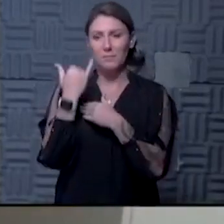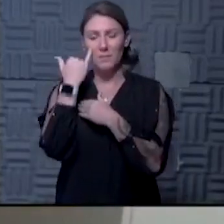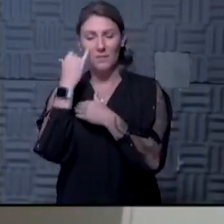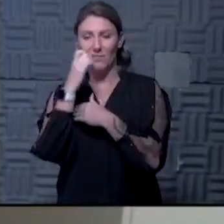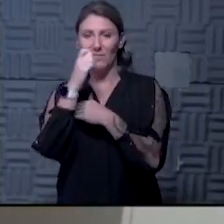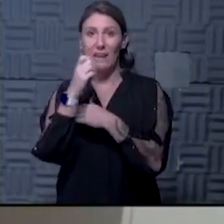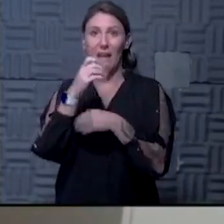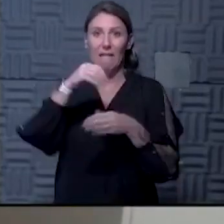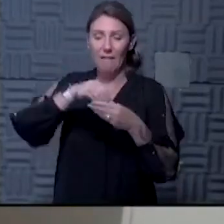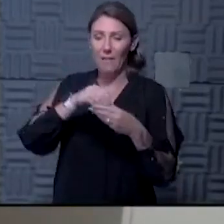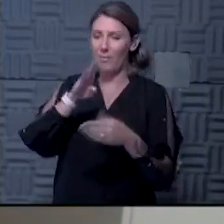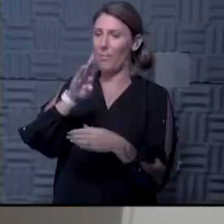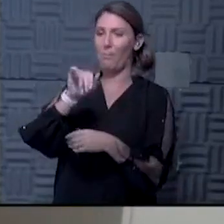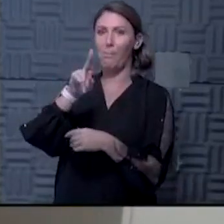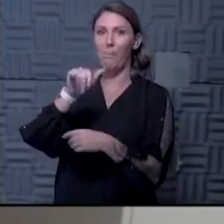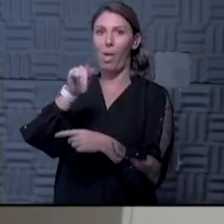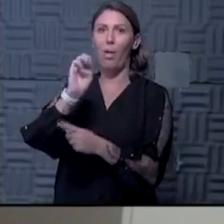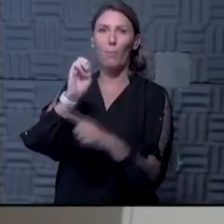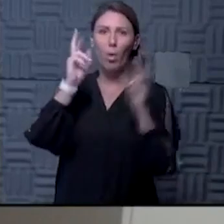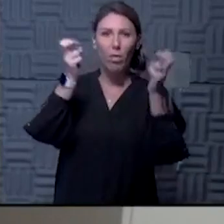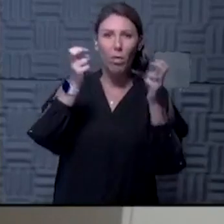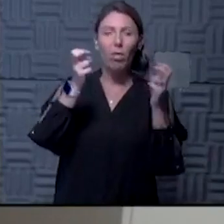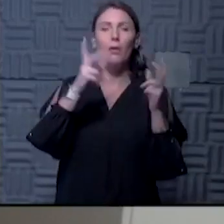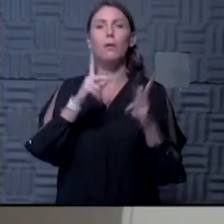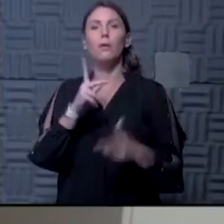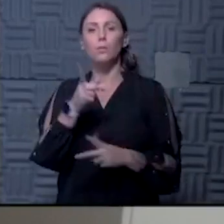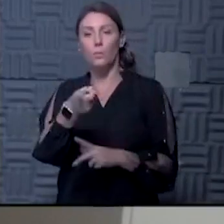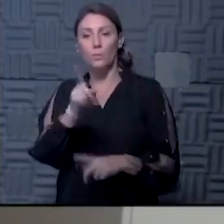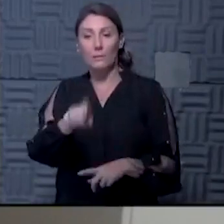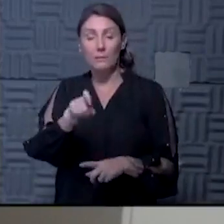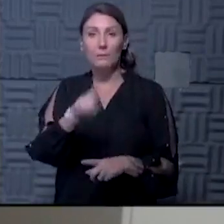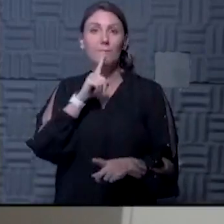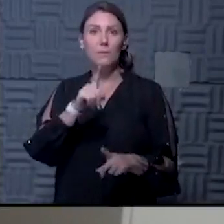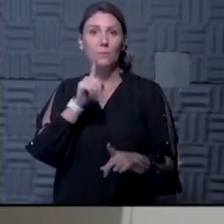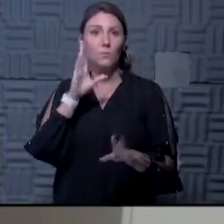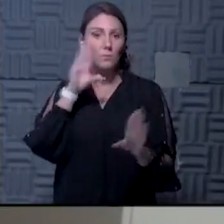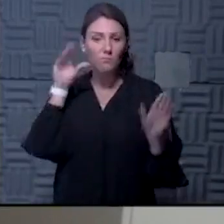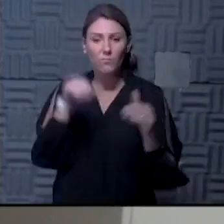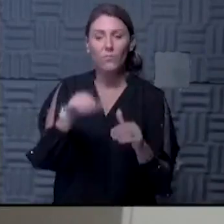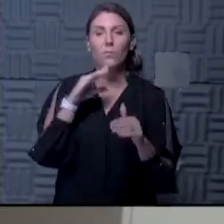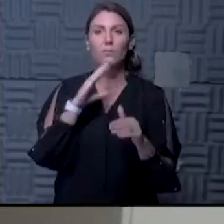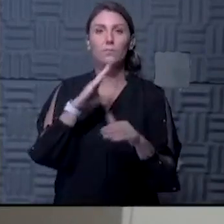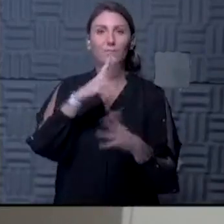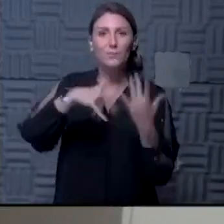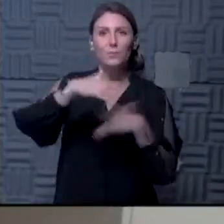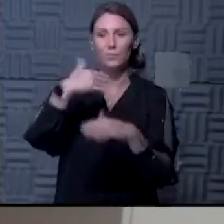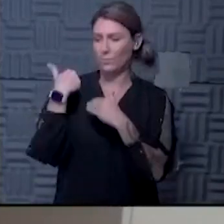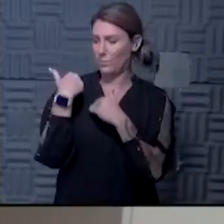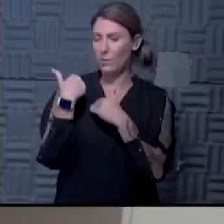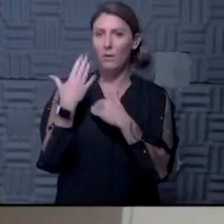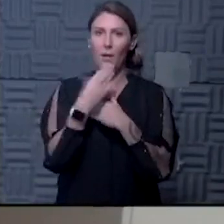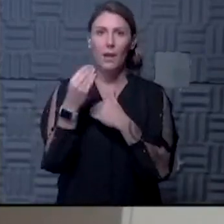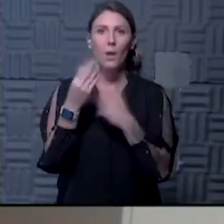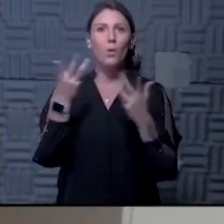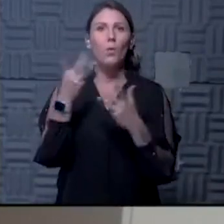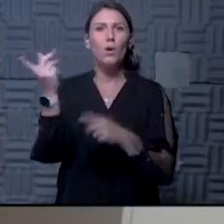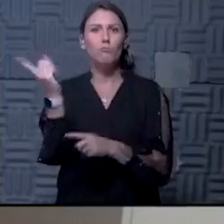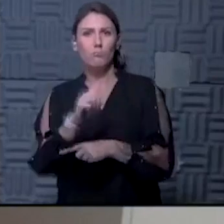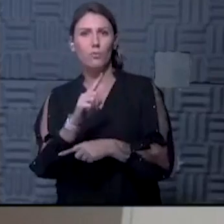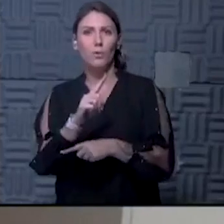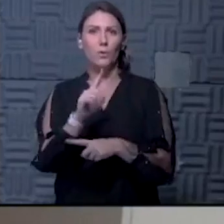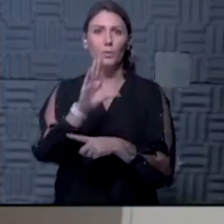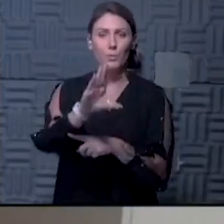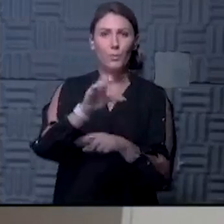type situation, you really have to bear down on the social responsibility of understanding what you're actually bringing into the